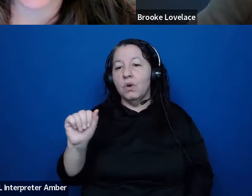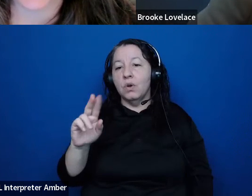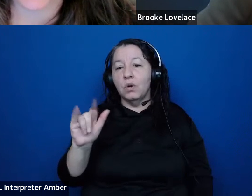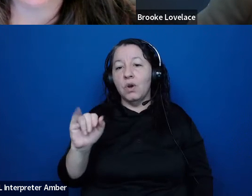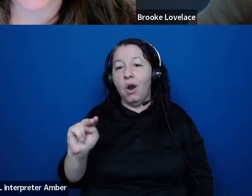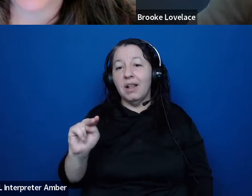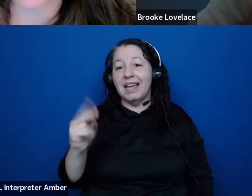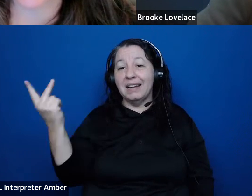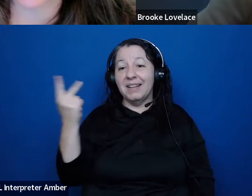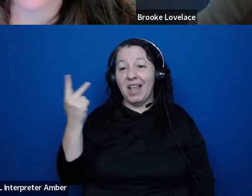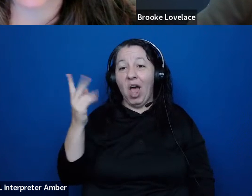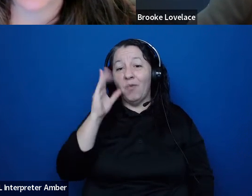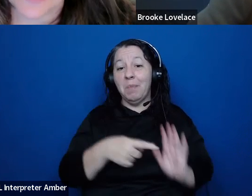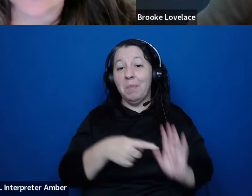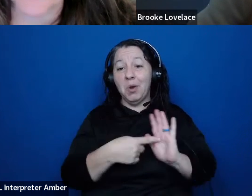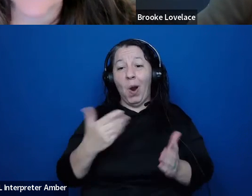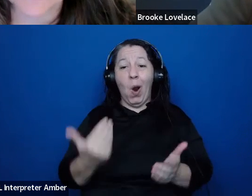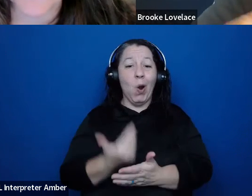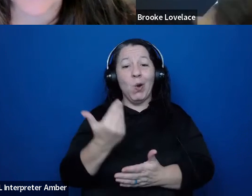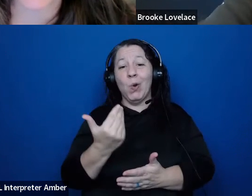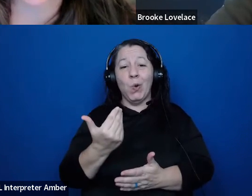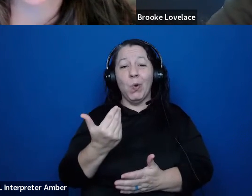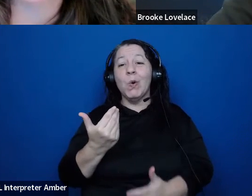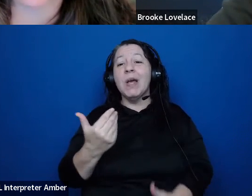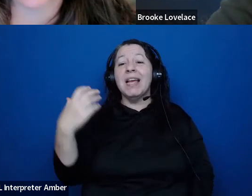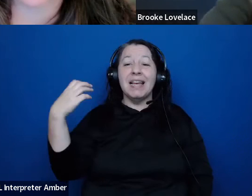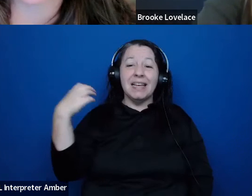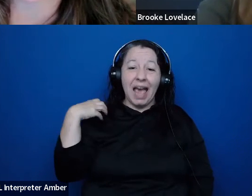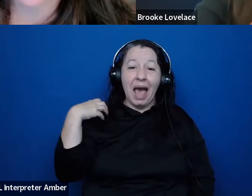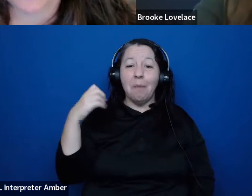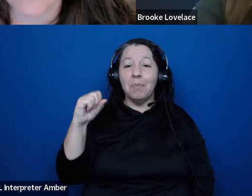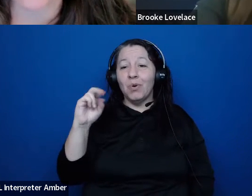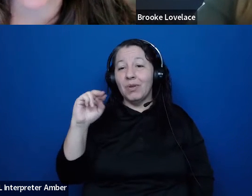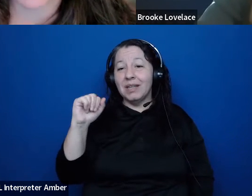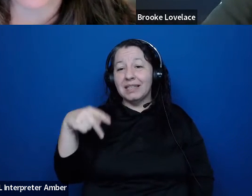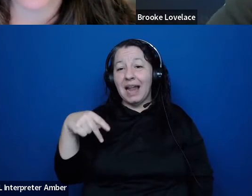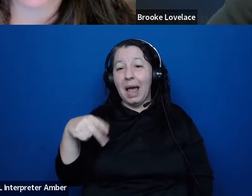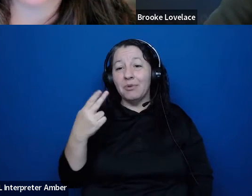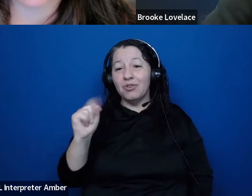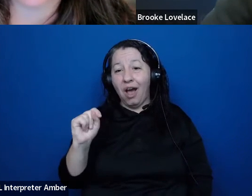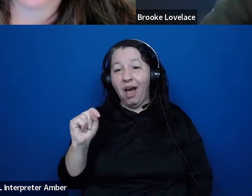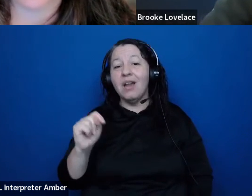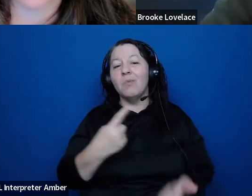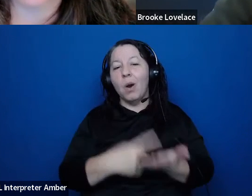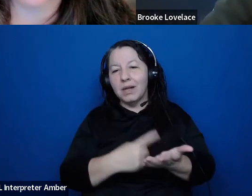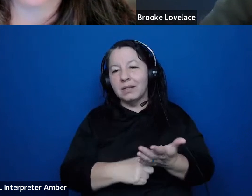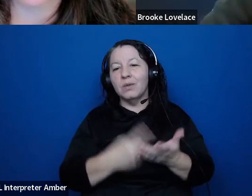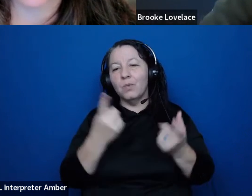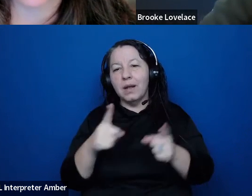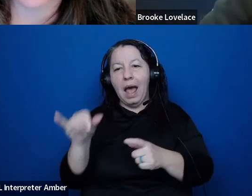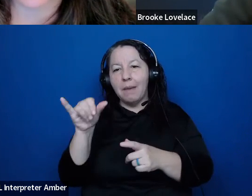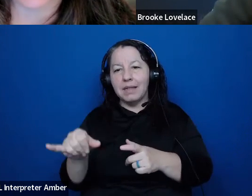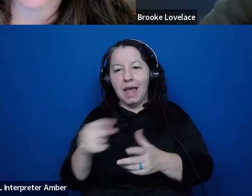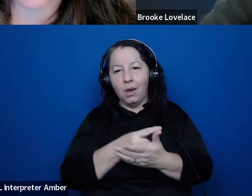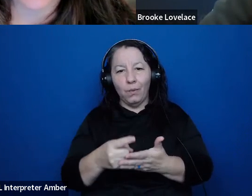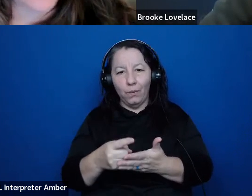video chat Capitol snapshots, where we kind of just go over what happened that week for